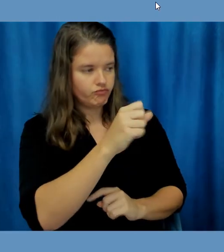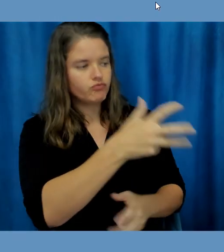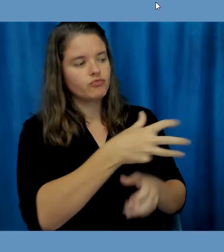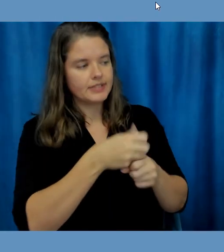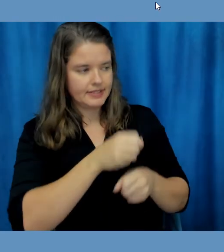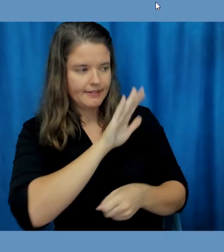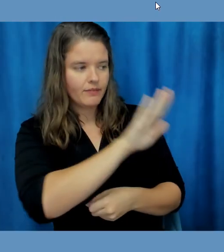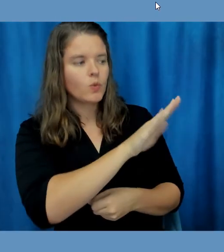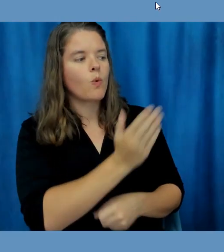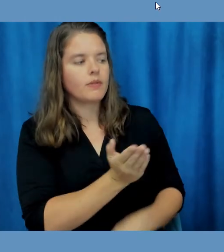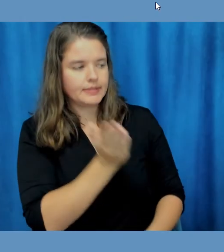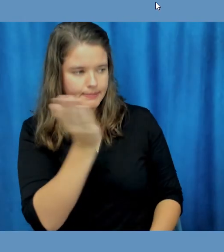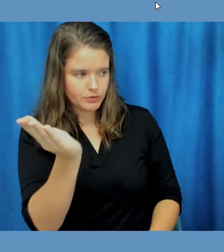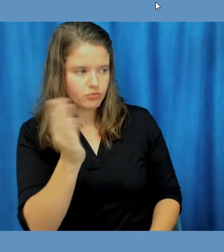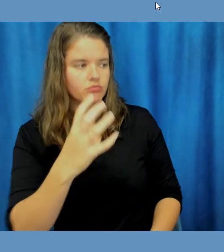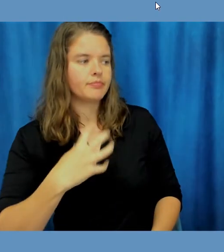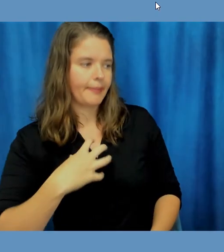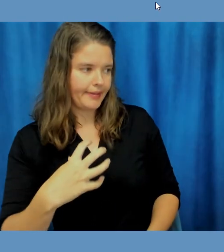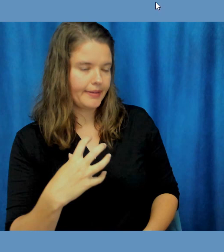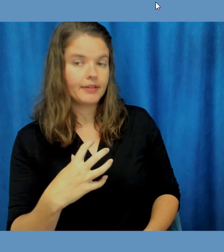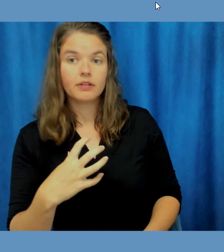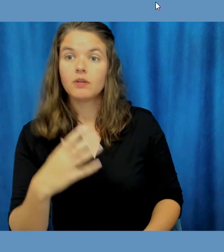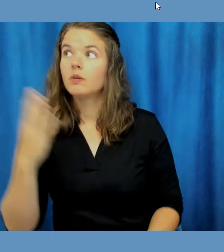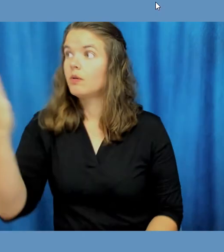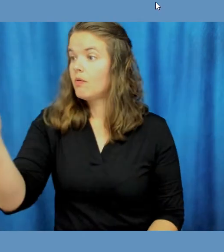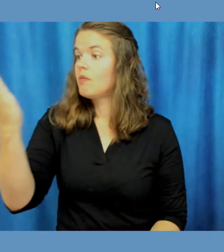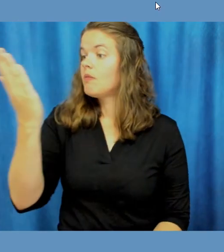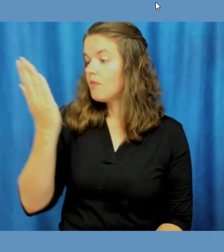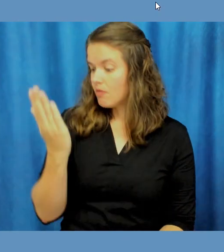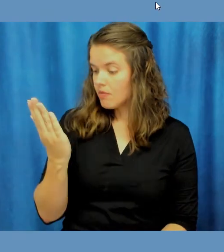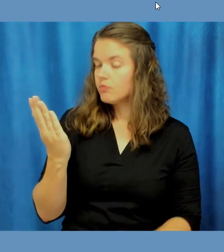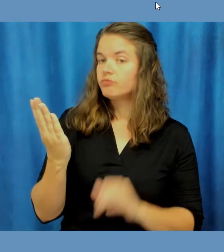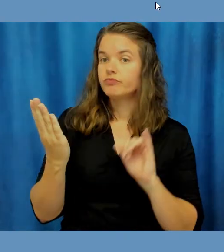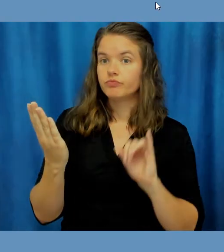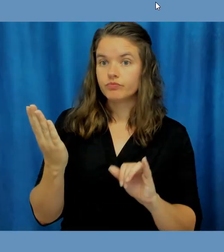from the Department of Health, and you will get it in